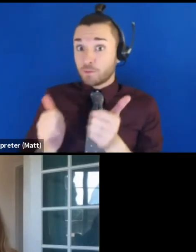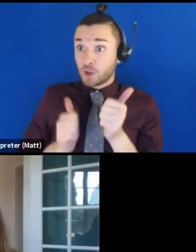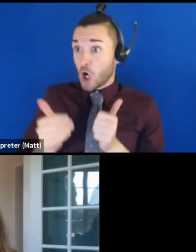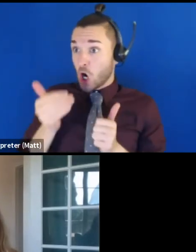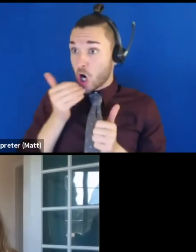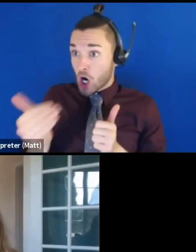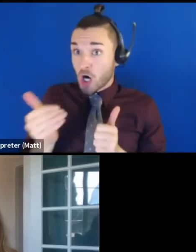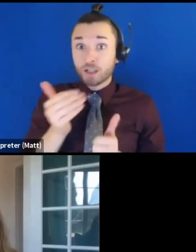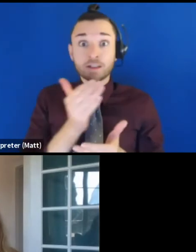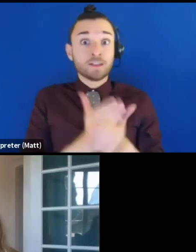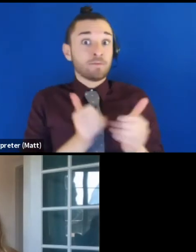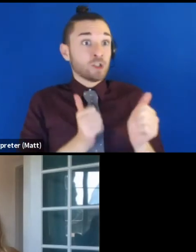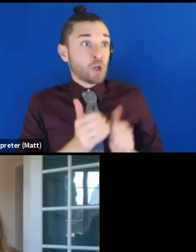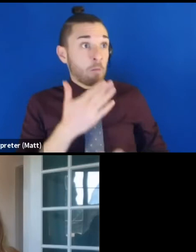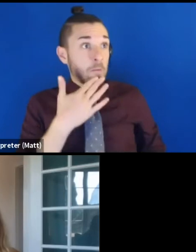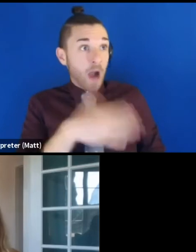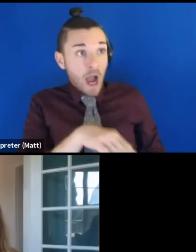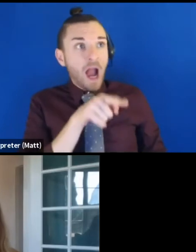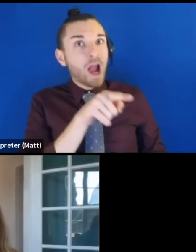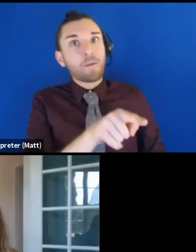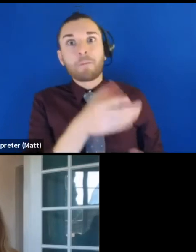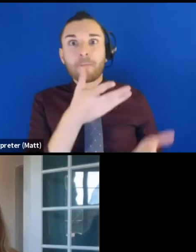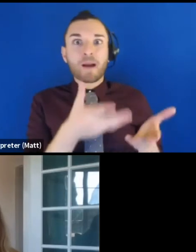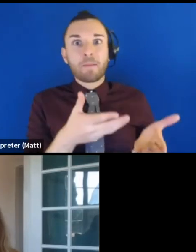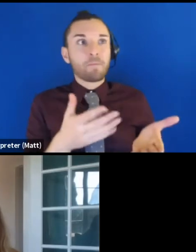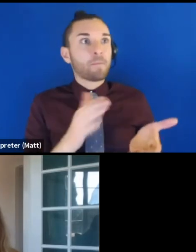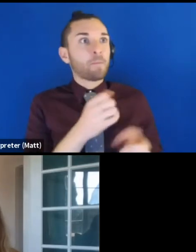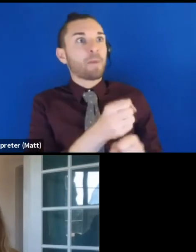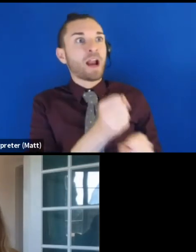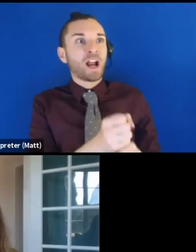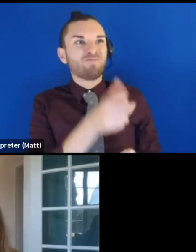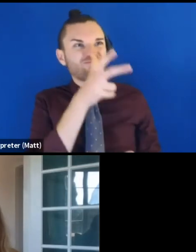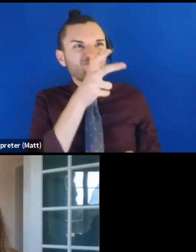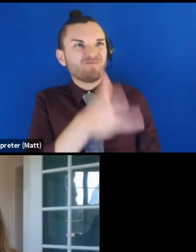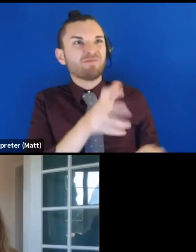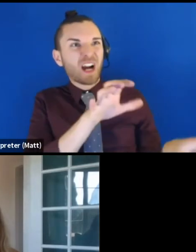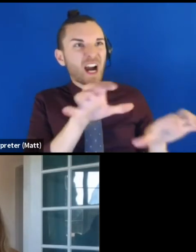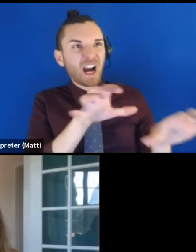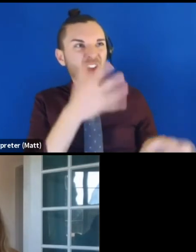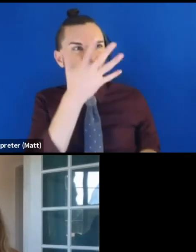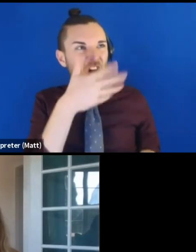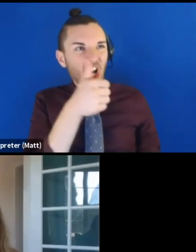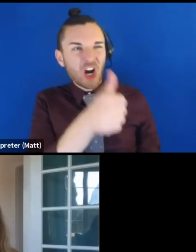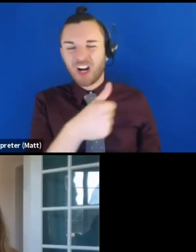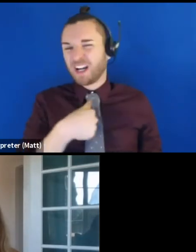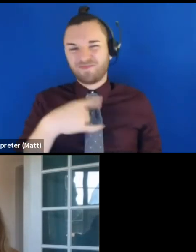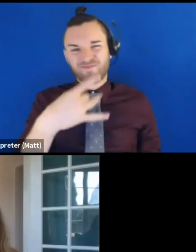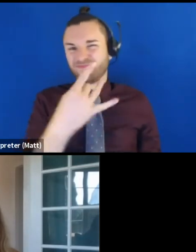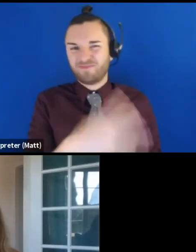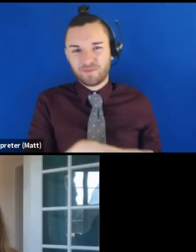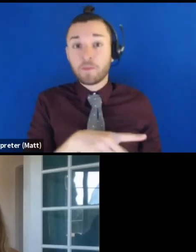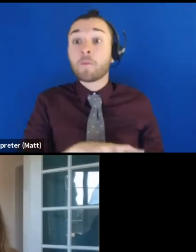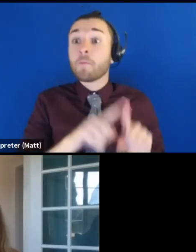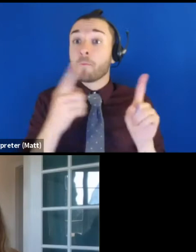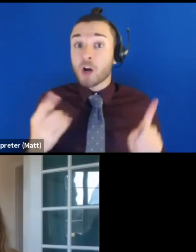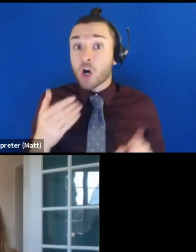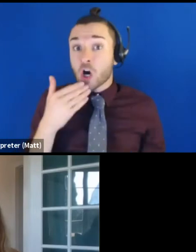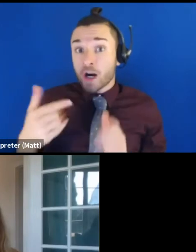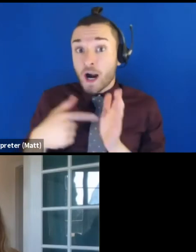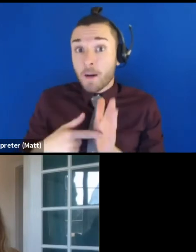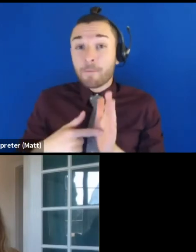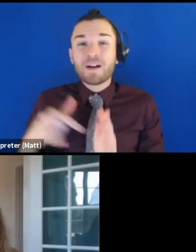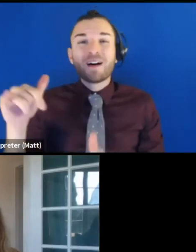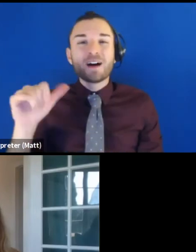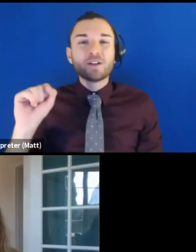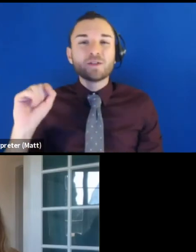glamorize crappy behavior. But one of the things that I think has been very valuable about it for TV, and you can see this in a brilliant show like The Sopranos,